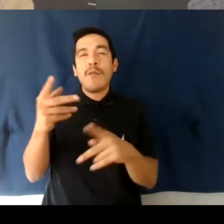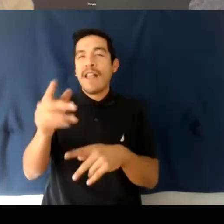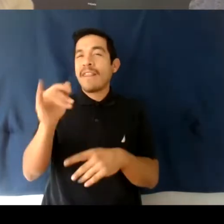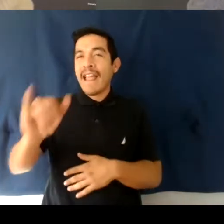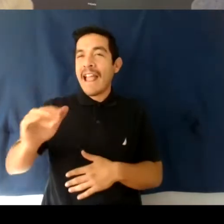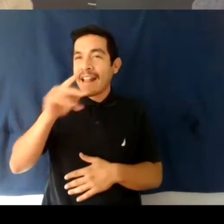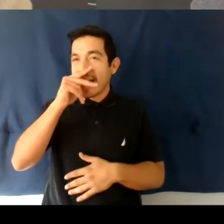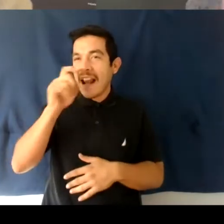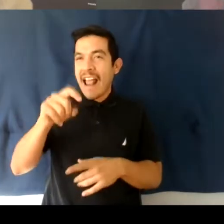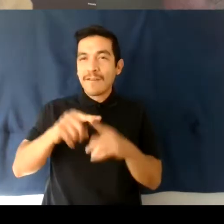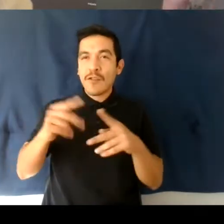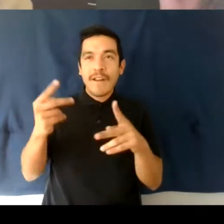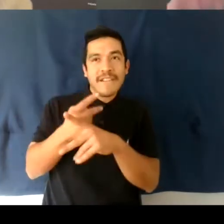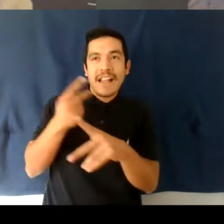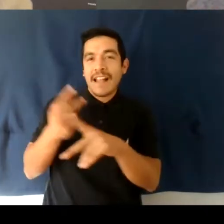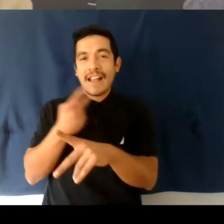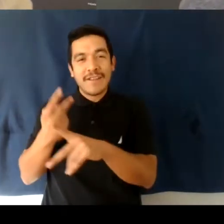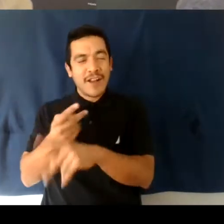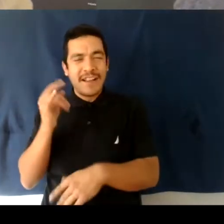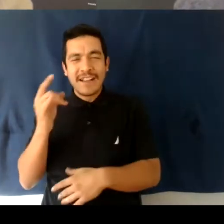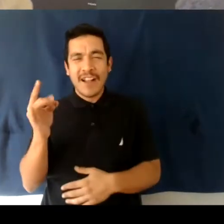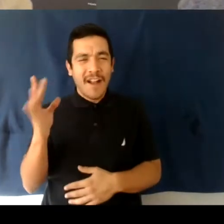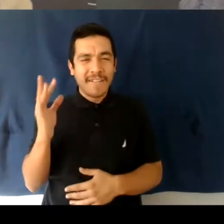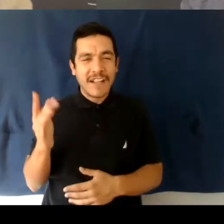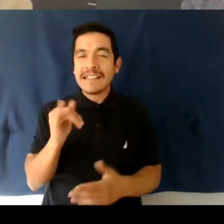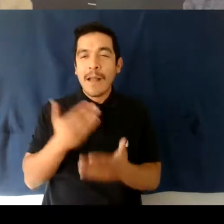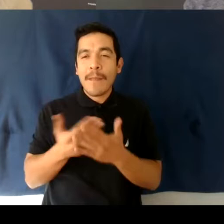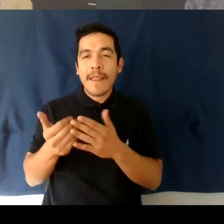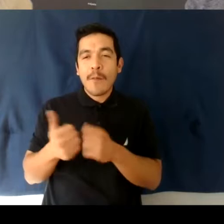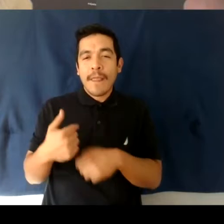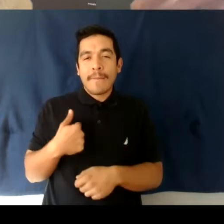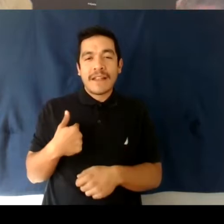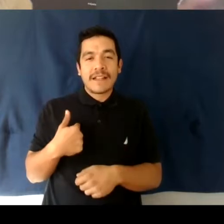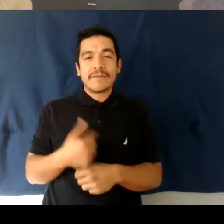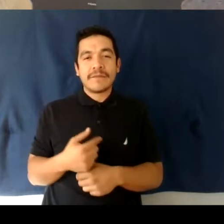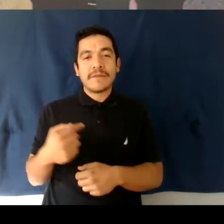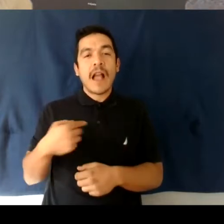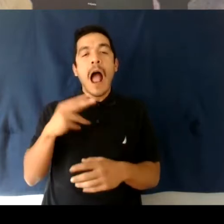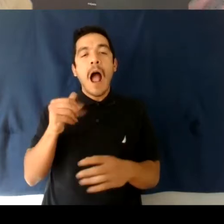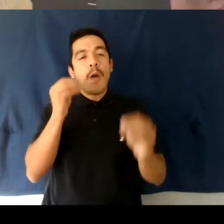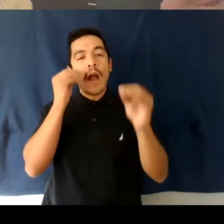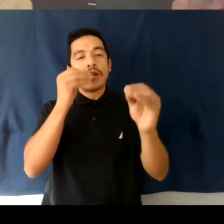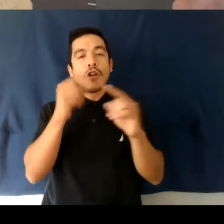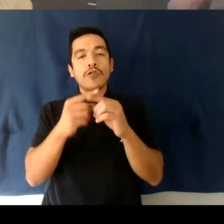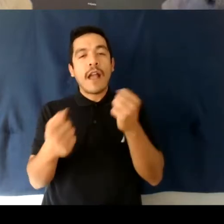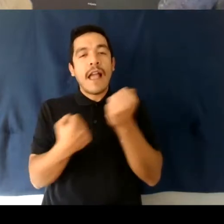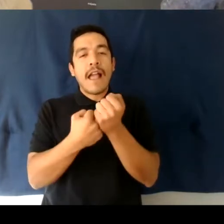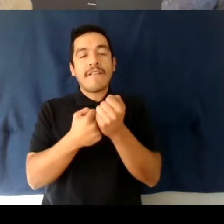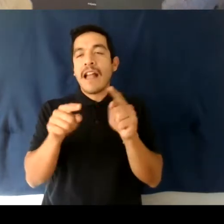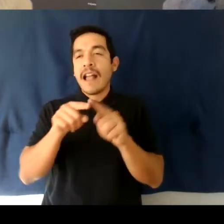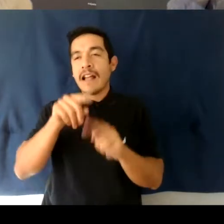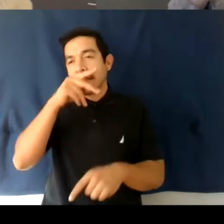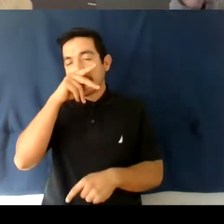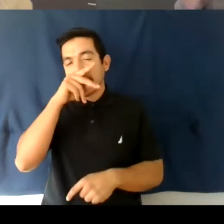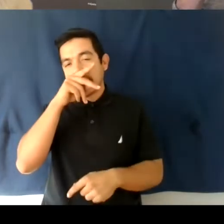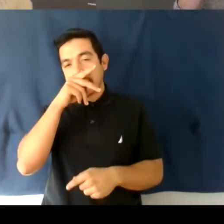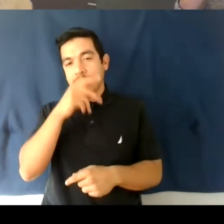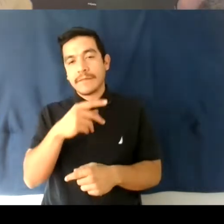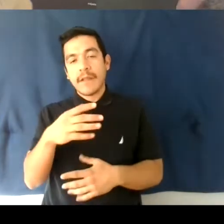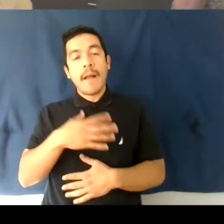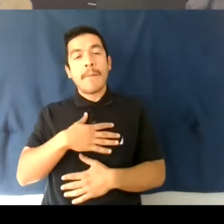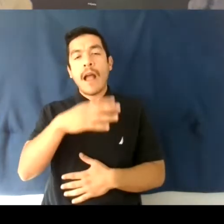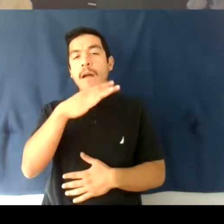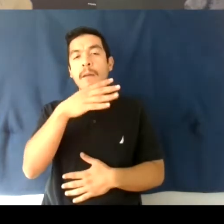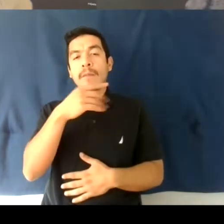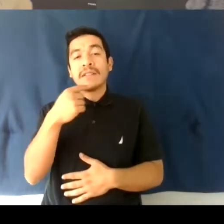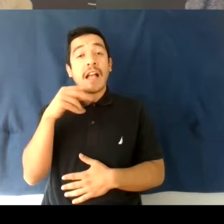to figure it out. Like, Yeah. same thing with me. It was like, I was taught to advocate as a kid. And, my mom was